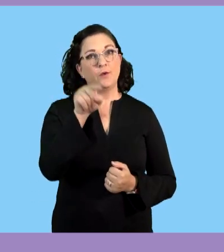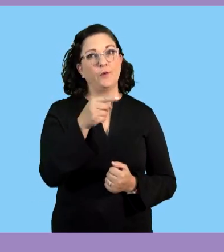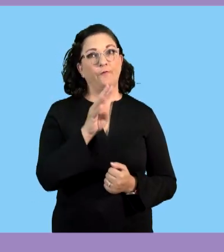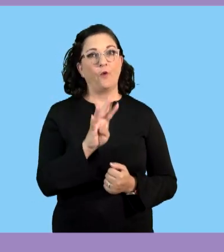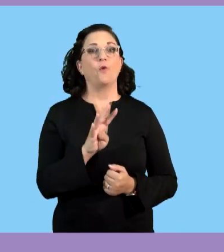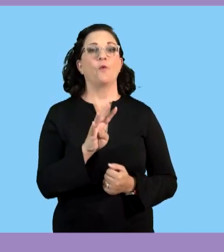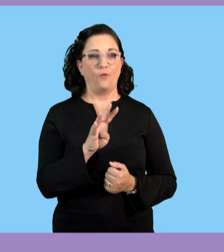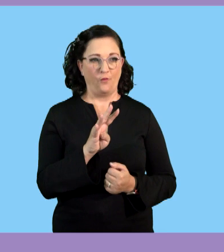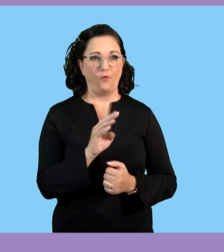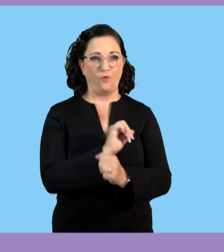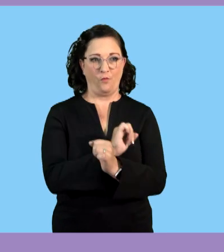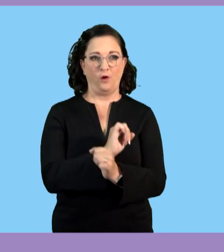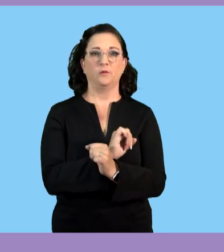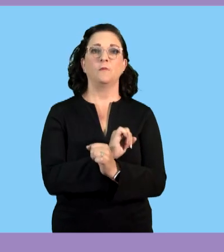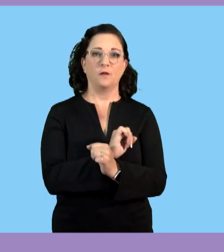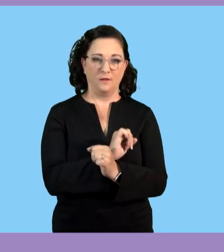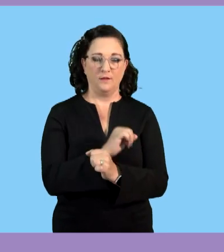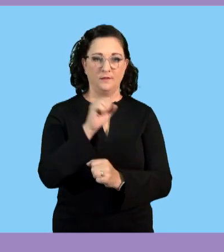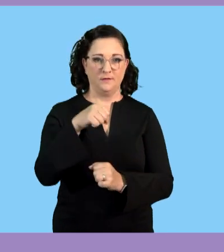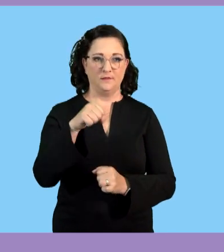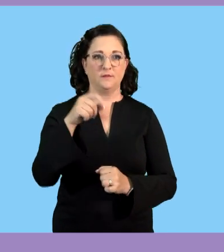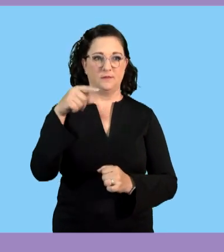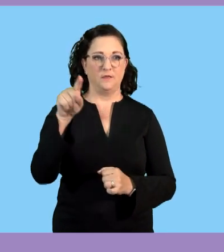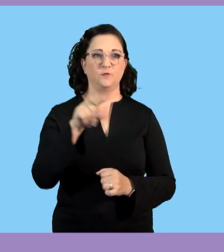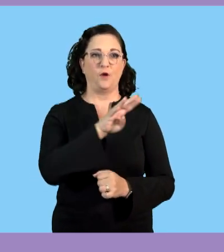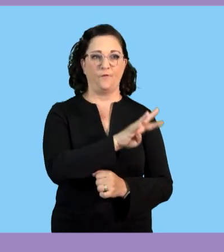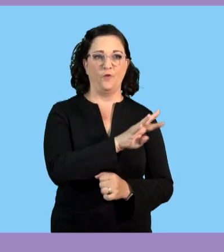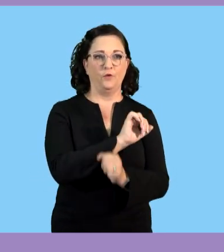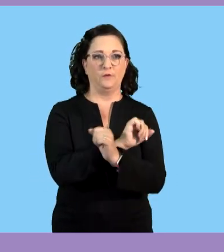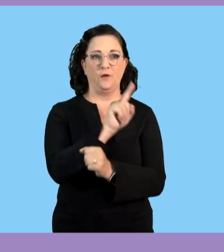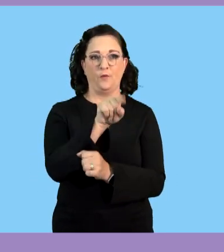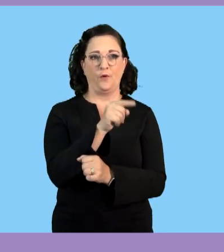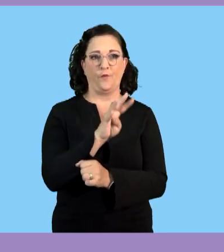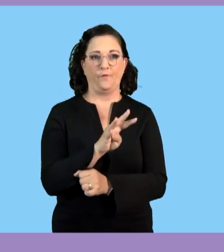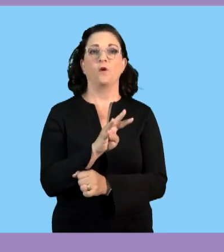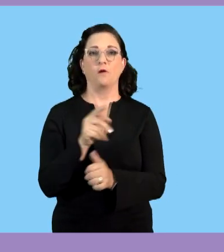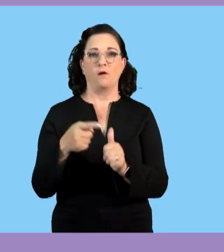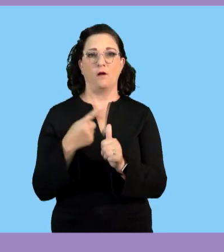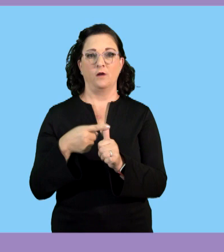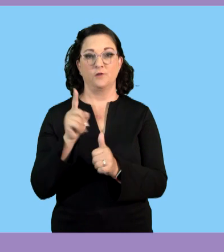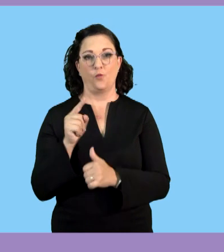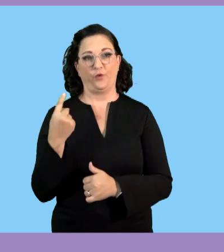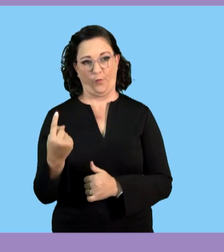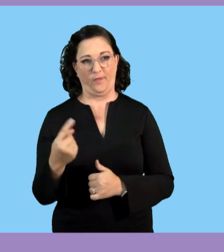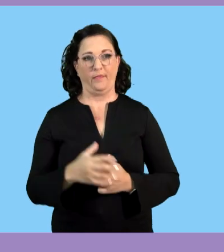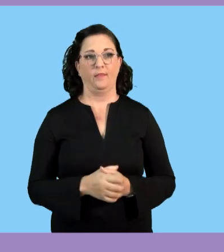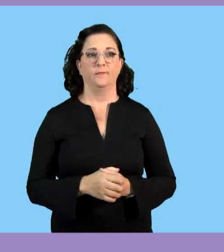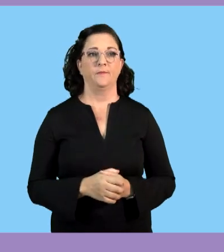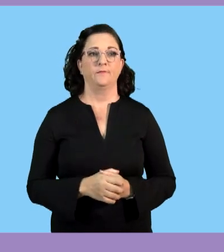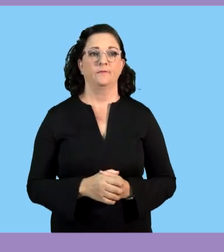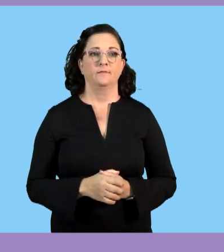with 1/4, then definitely our answer is going to be a 1. So that's the multiplicative